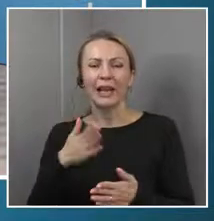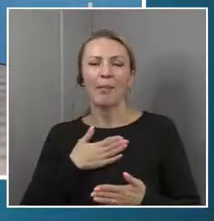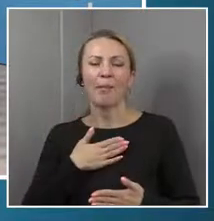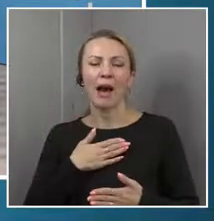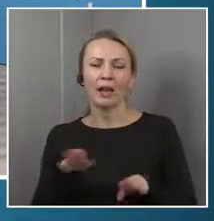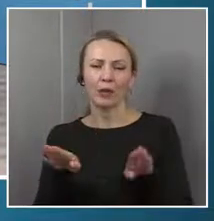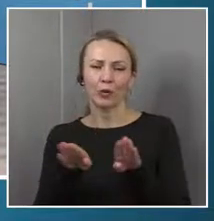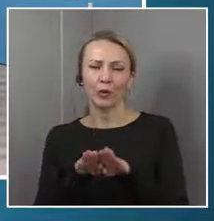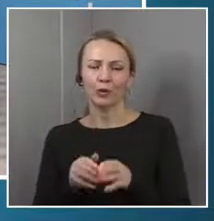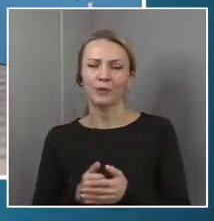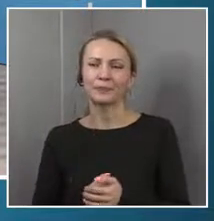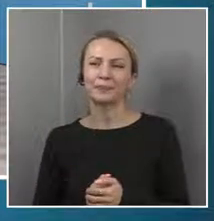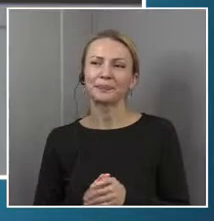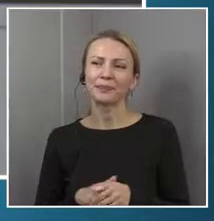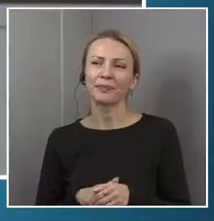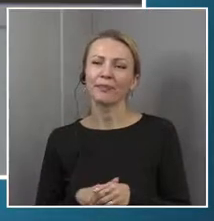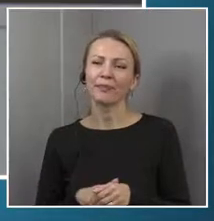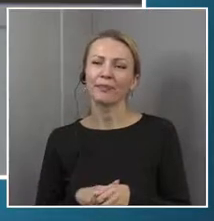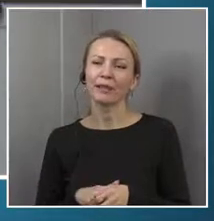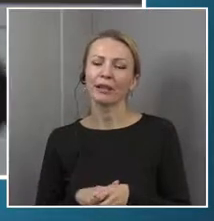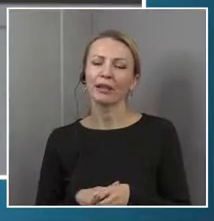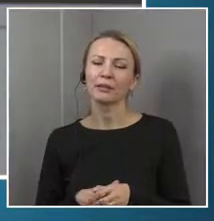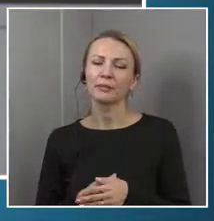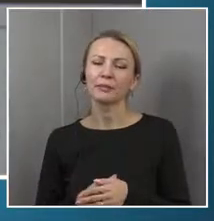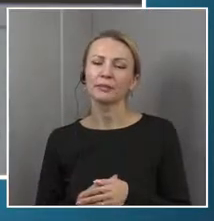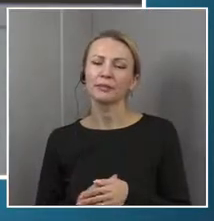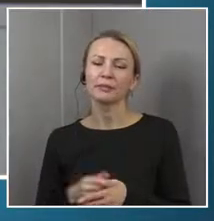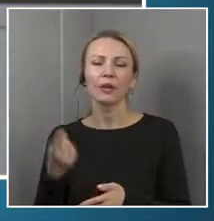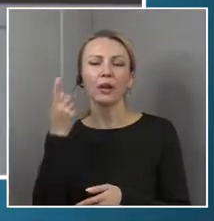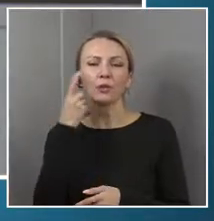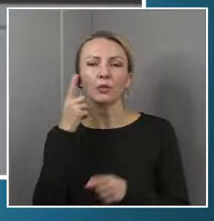A wonderful answer, thank you. But let me answer your question.